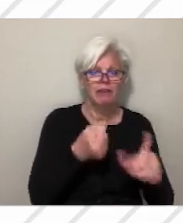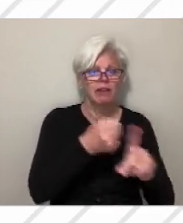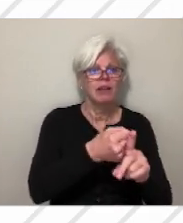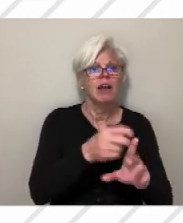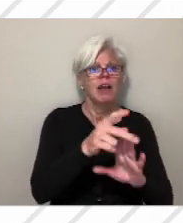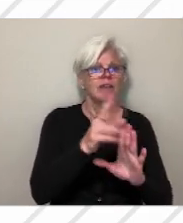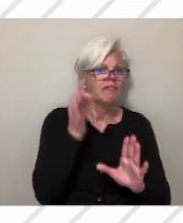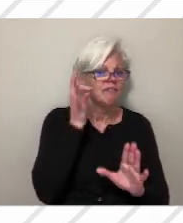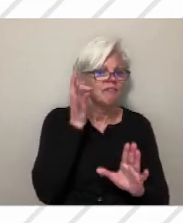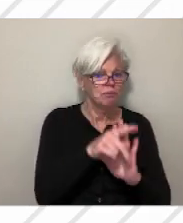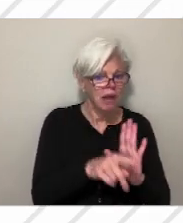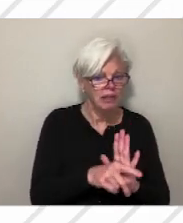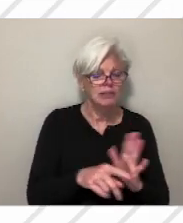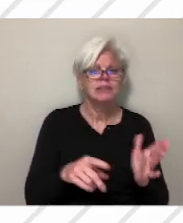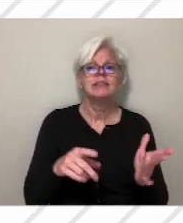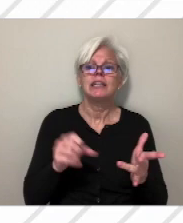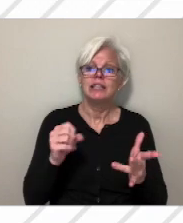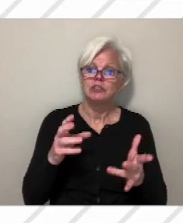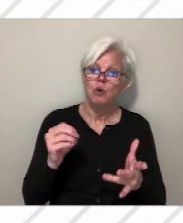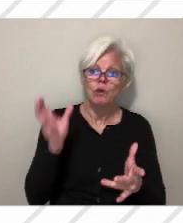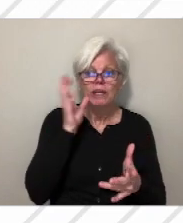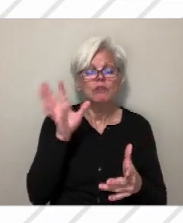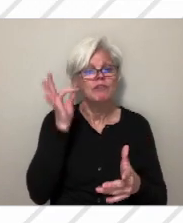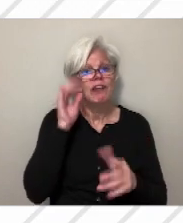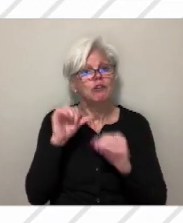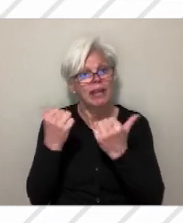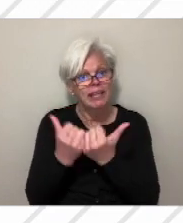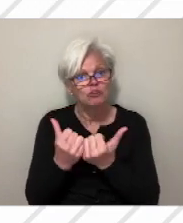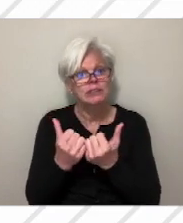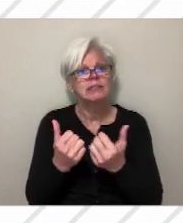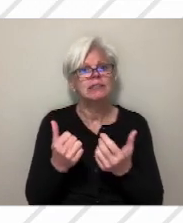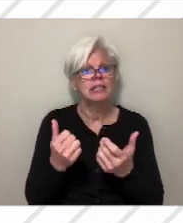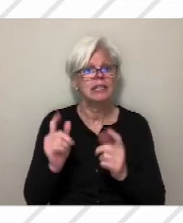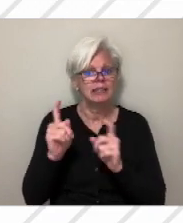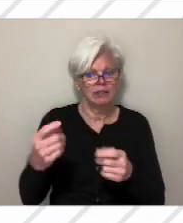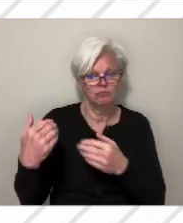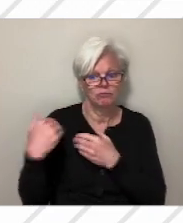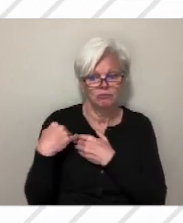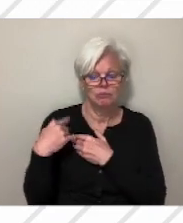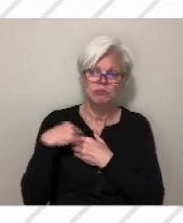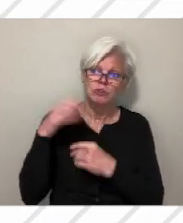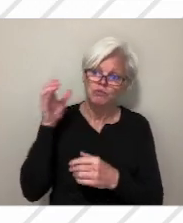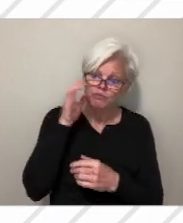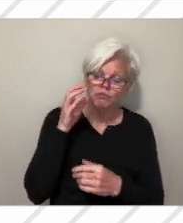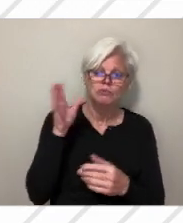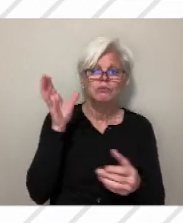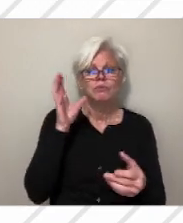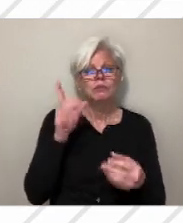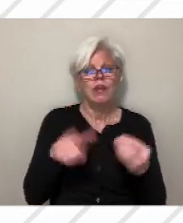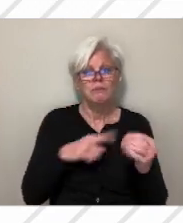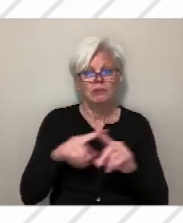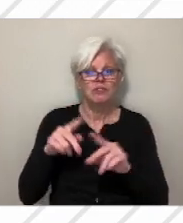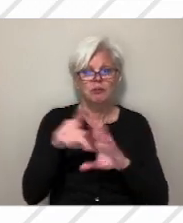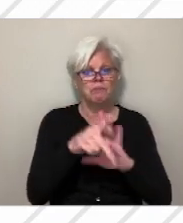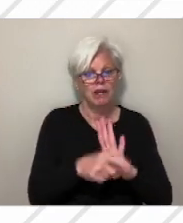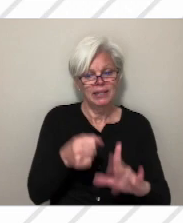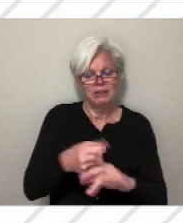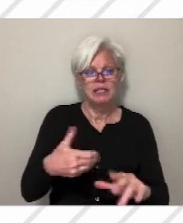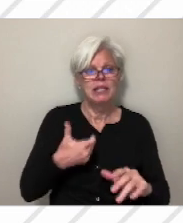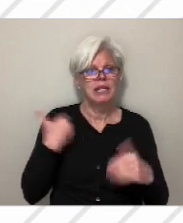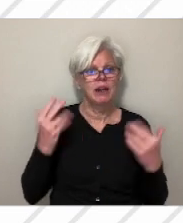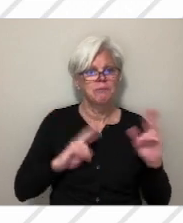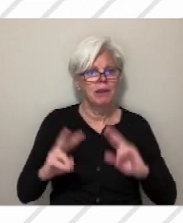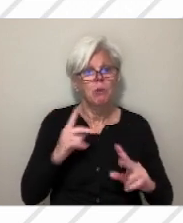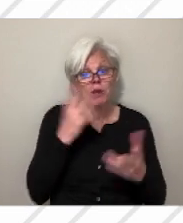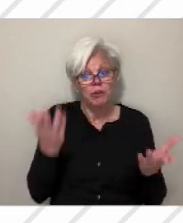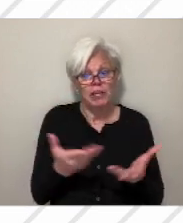tasked with a very important job of creating and implementing policies that impact young people. We are here because we are interested in